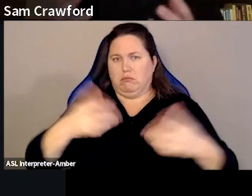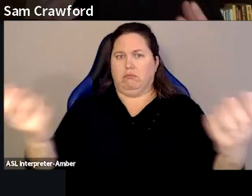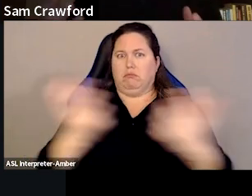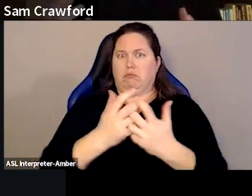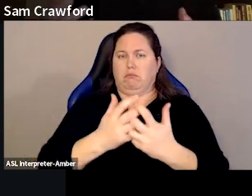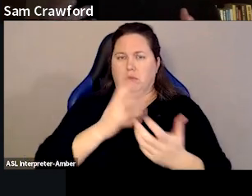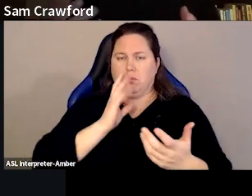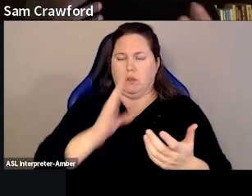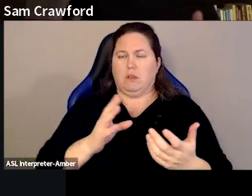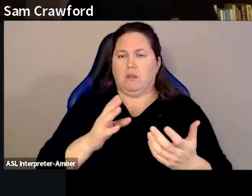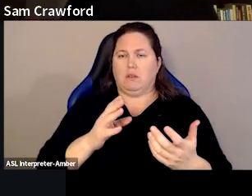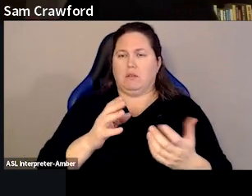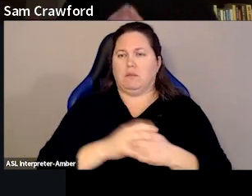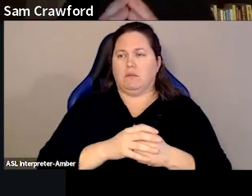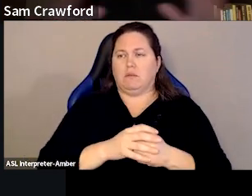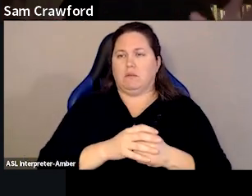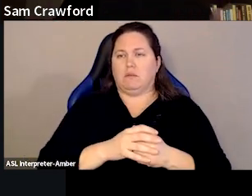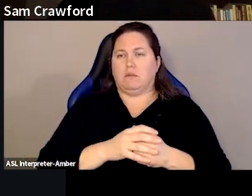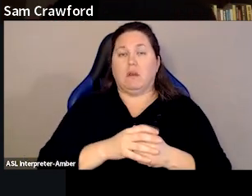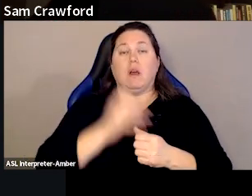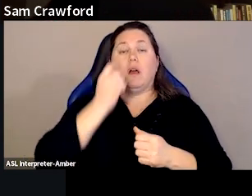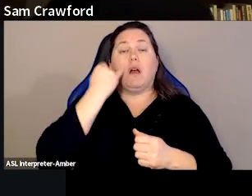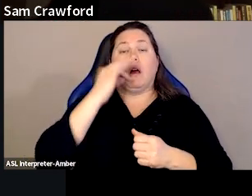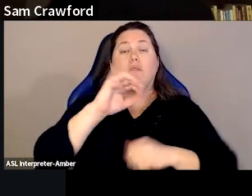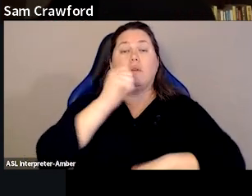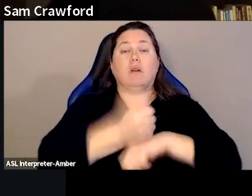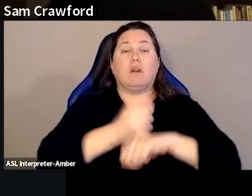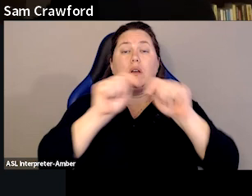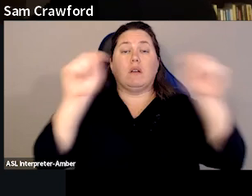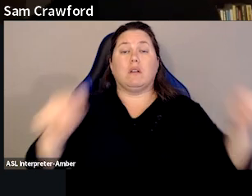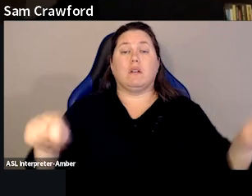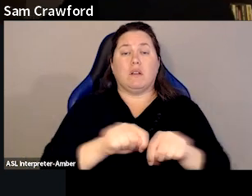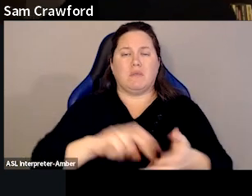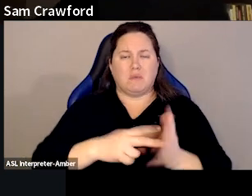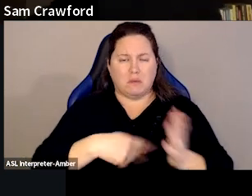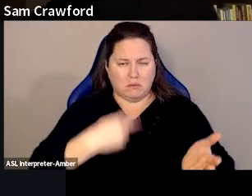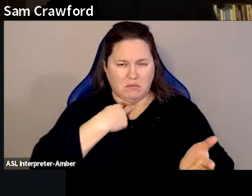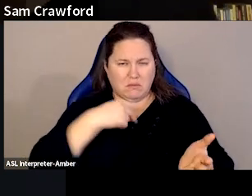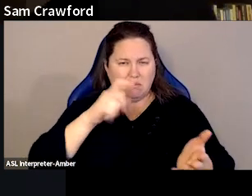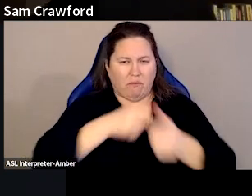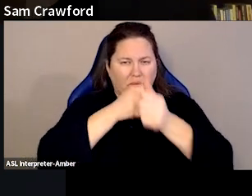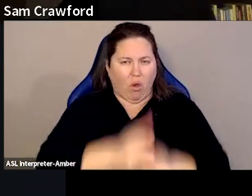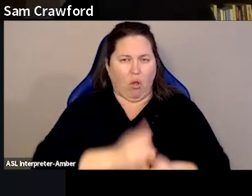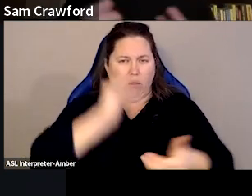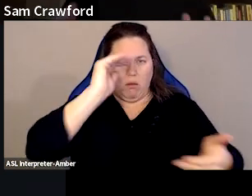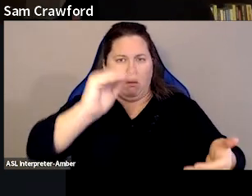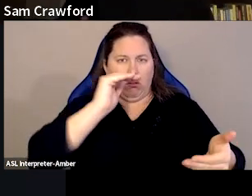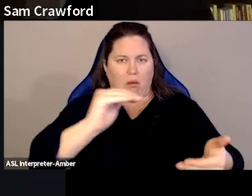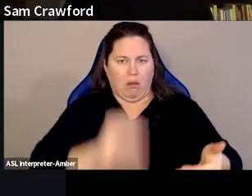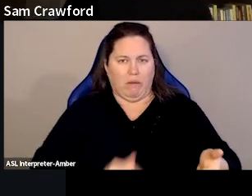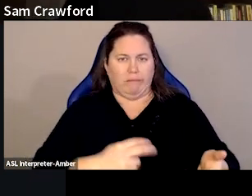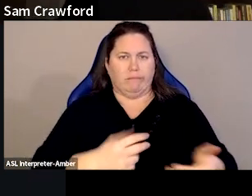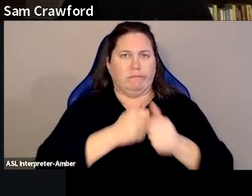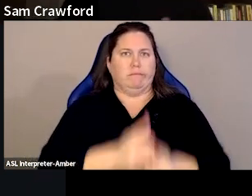you're constrained by a template. That's just not the case anymore. But that said, it goes deeper than just